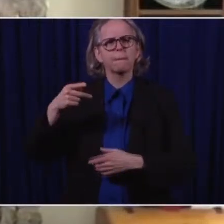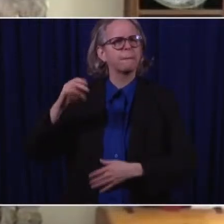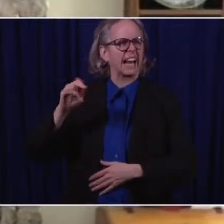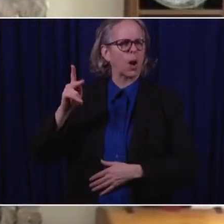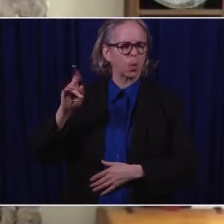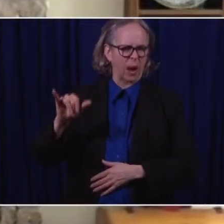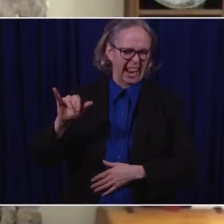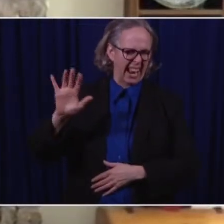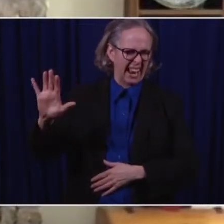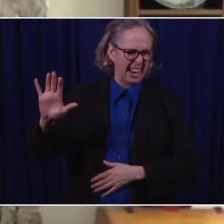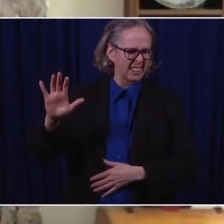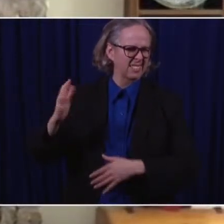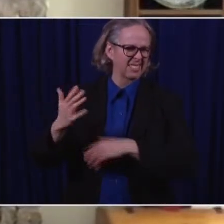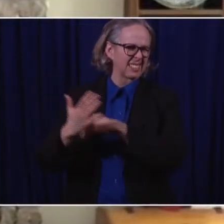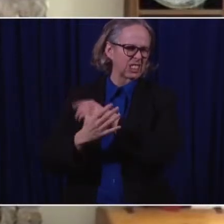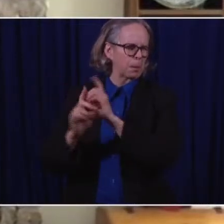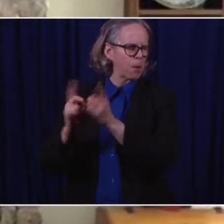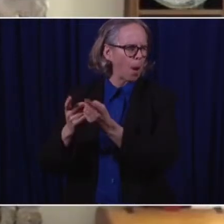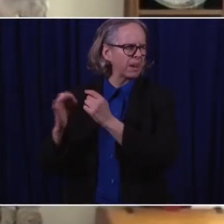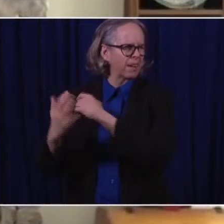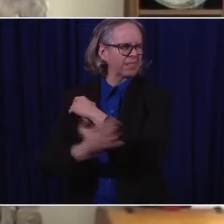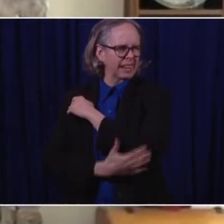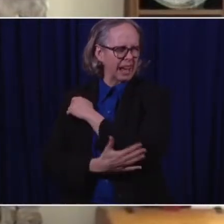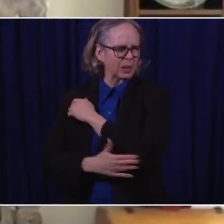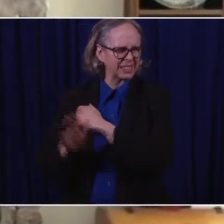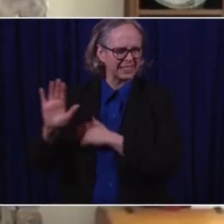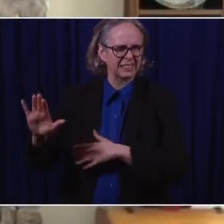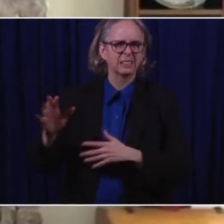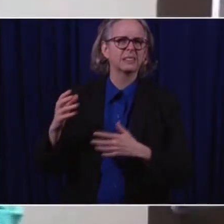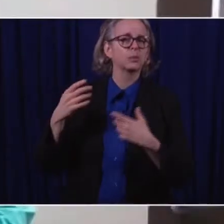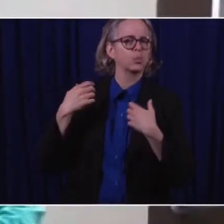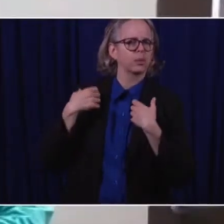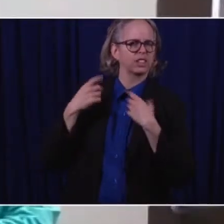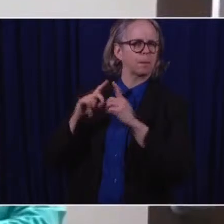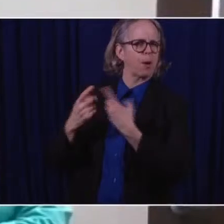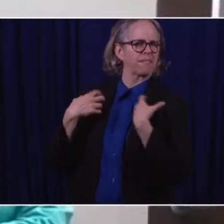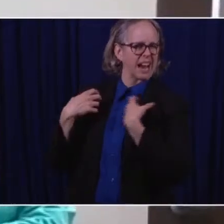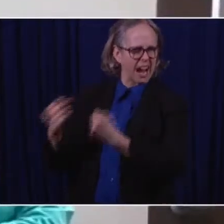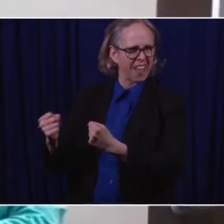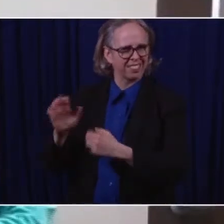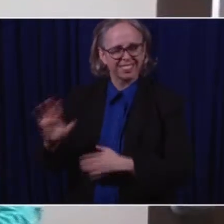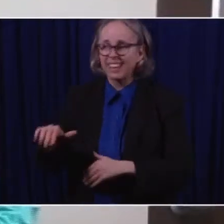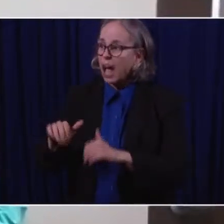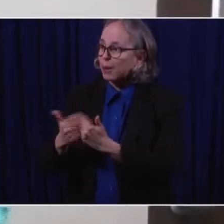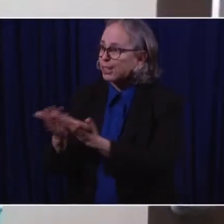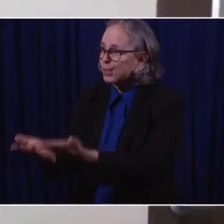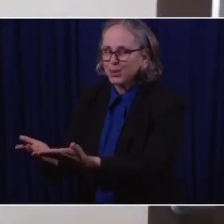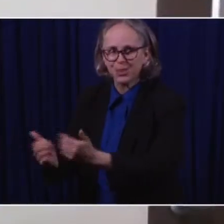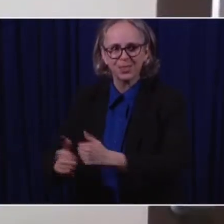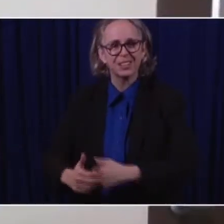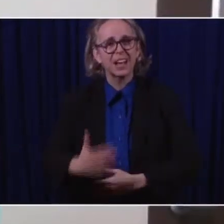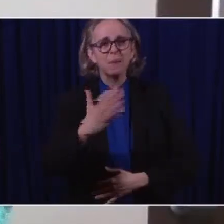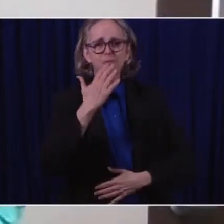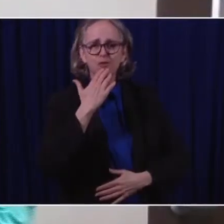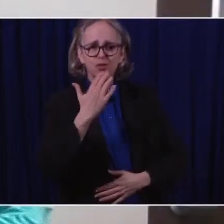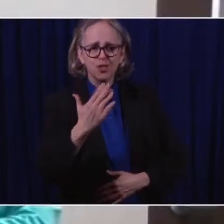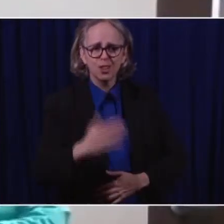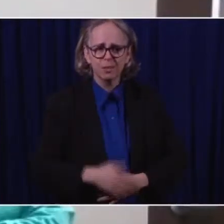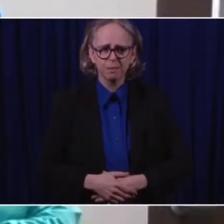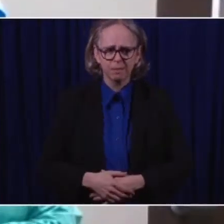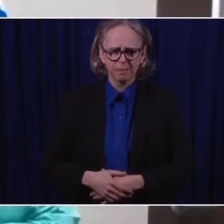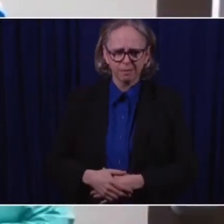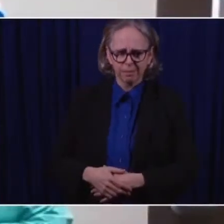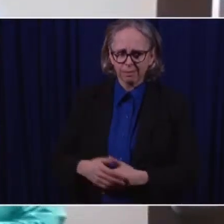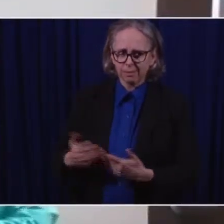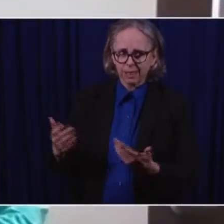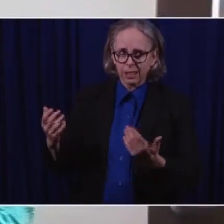are you doing today? Good. How are you? So tell me about your day today. Where'd you start off? We